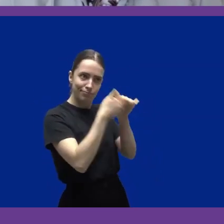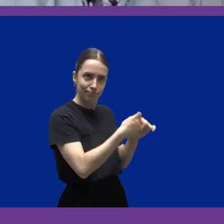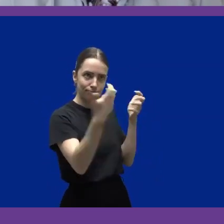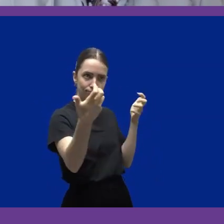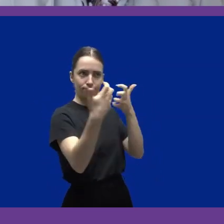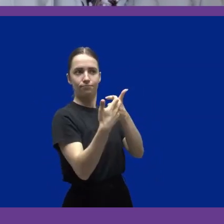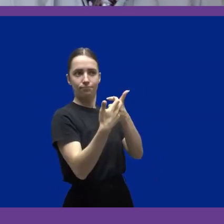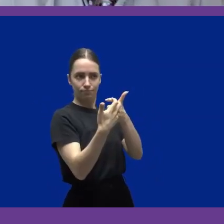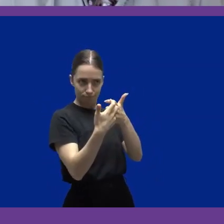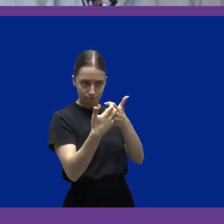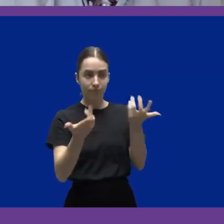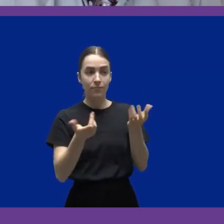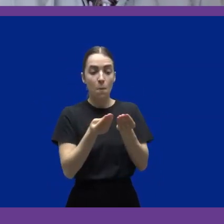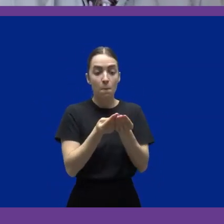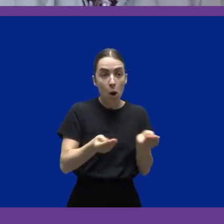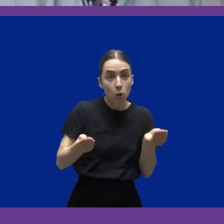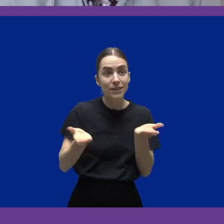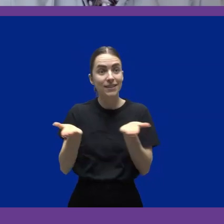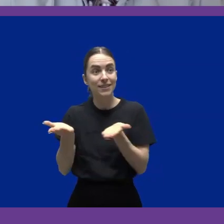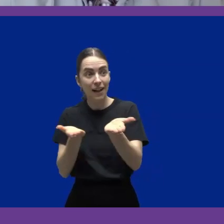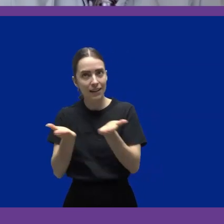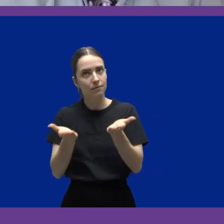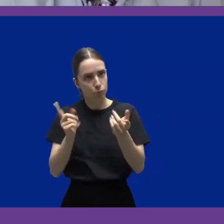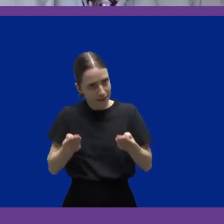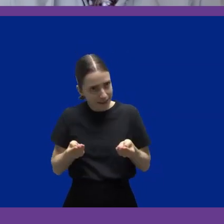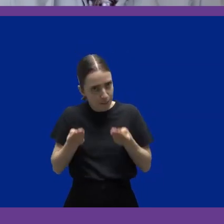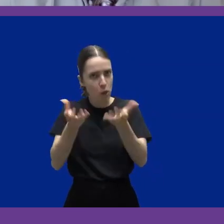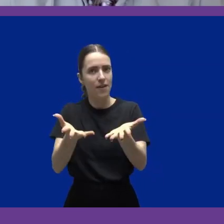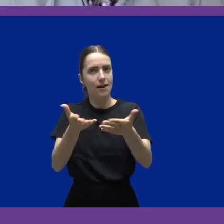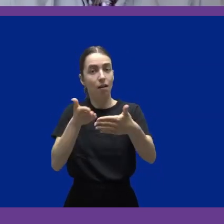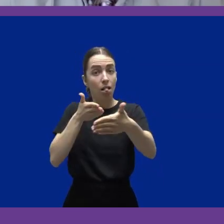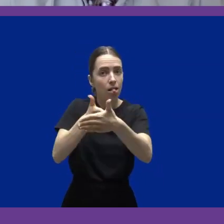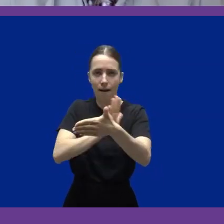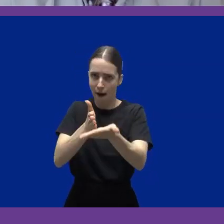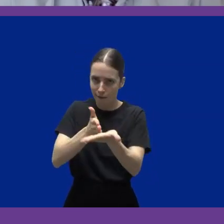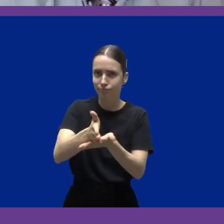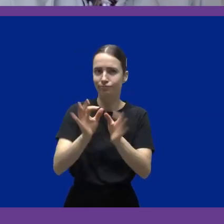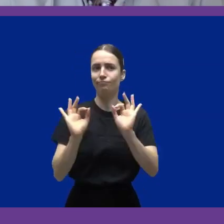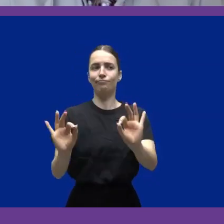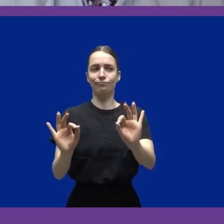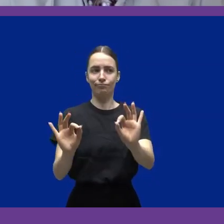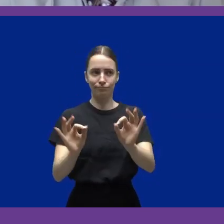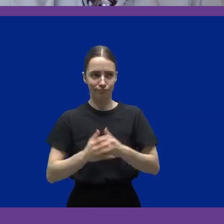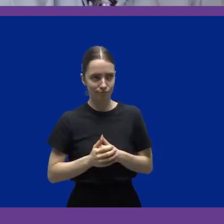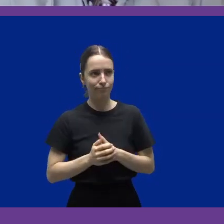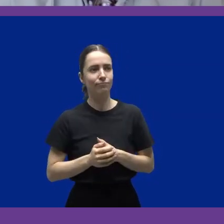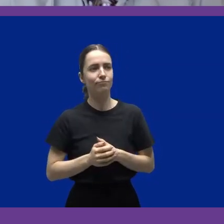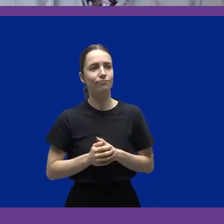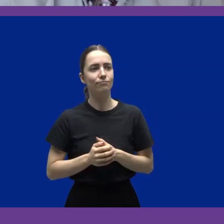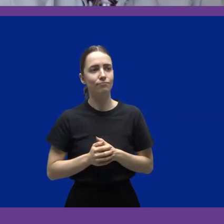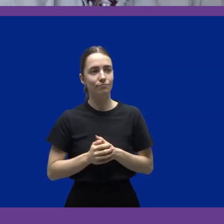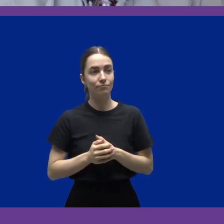economic benefit for manufacturers because there are single market access solutions, and support